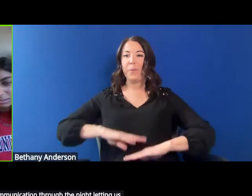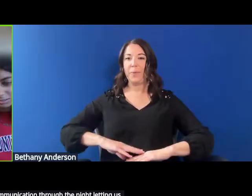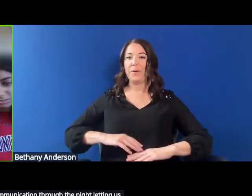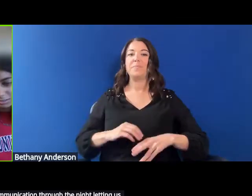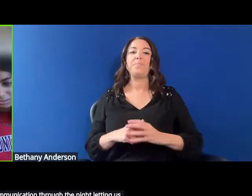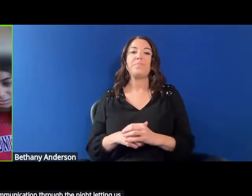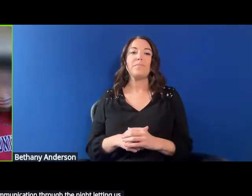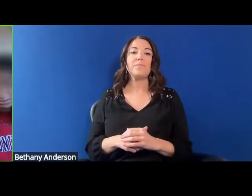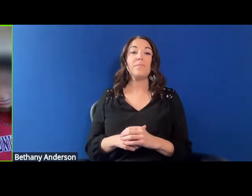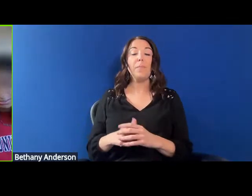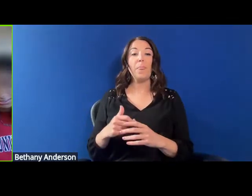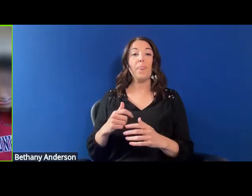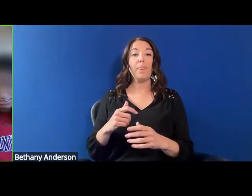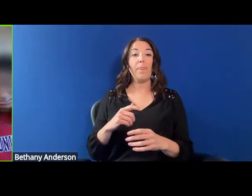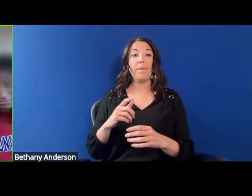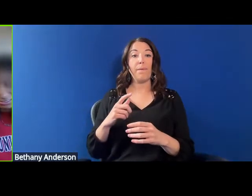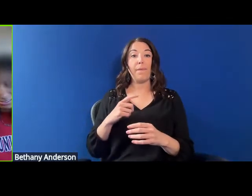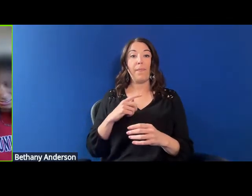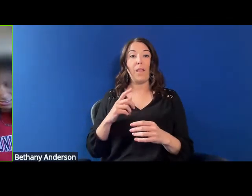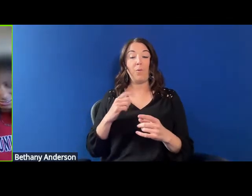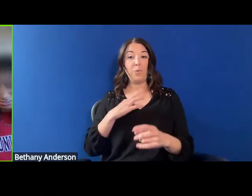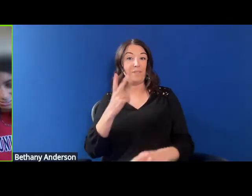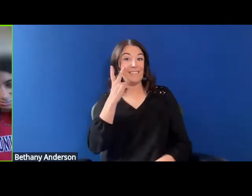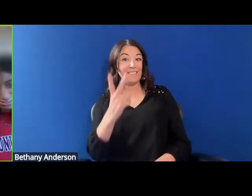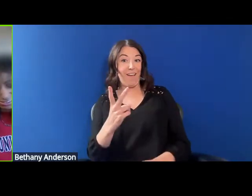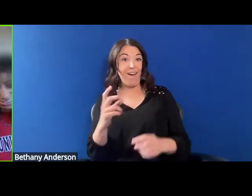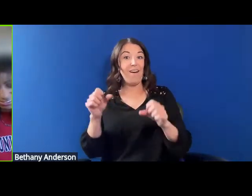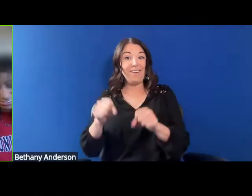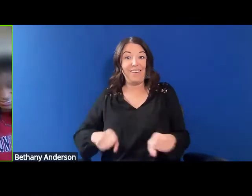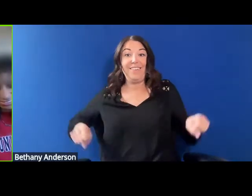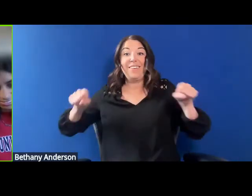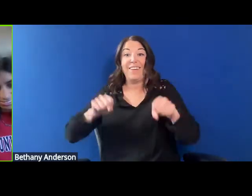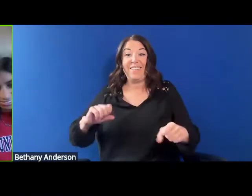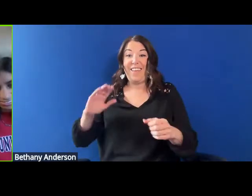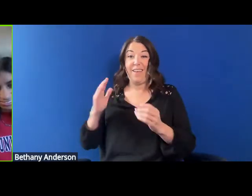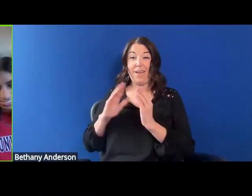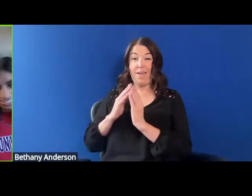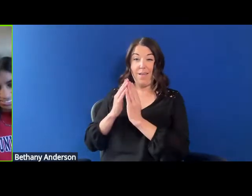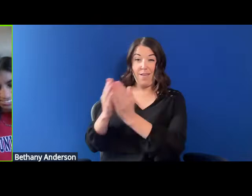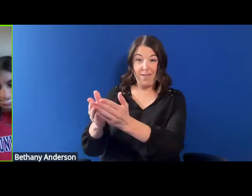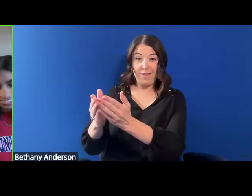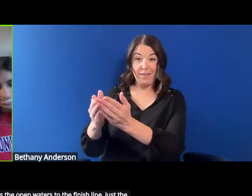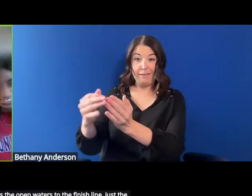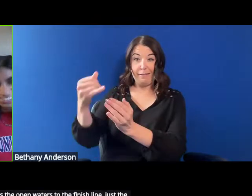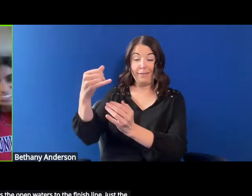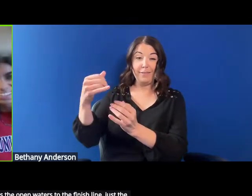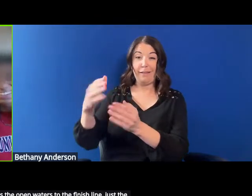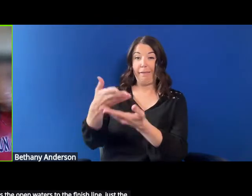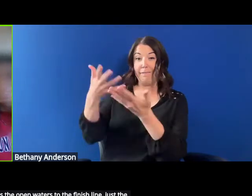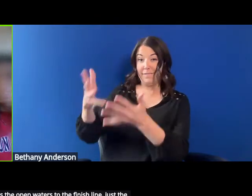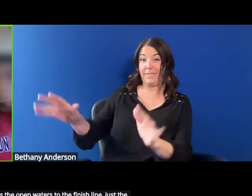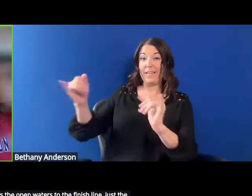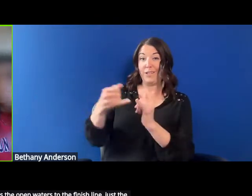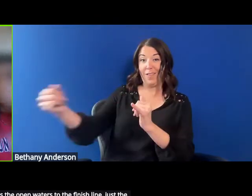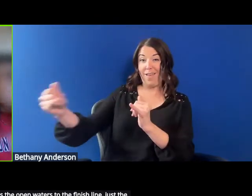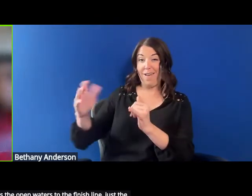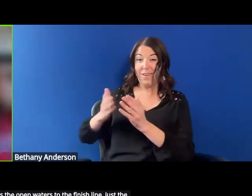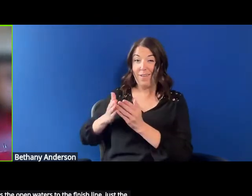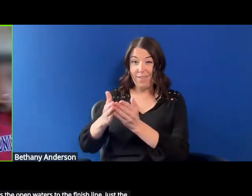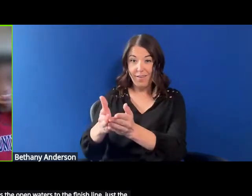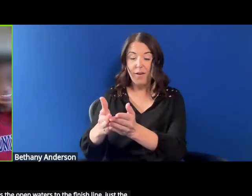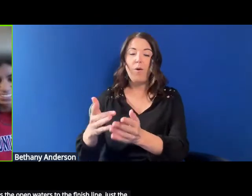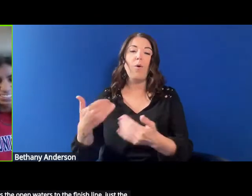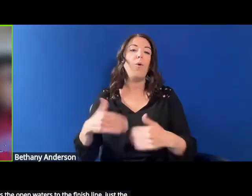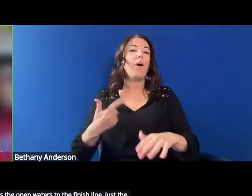When we spotted them come across the open waters to the finish line, just the sense of just being so proud of the